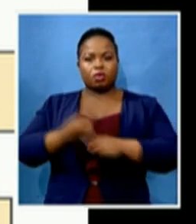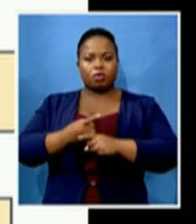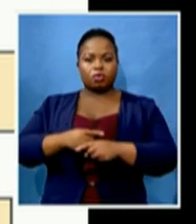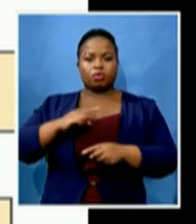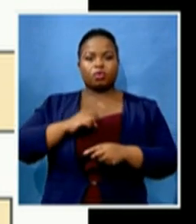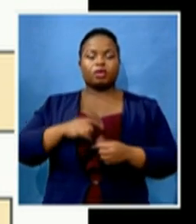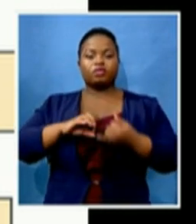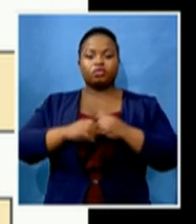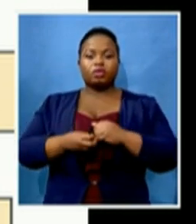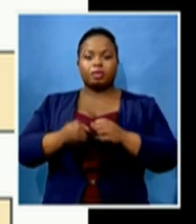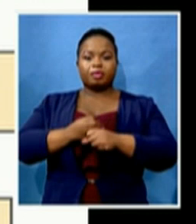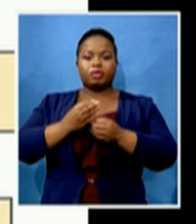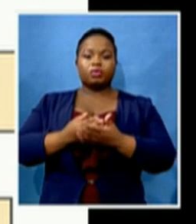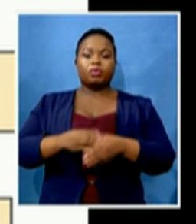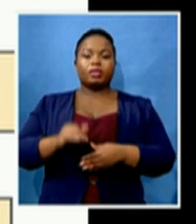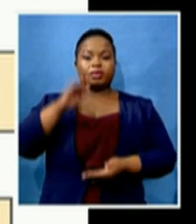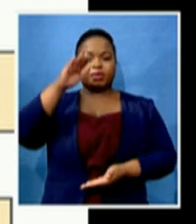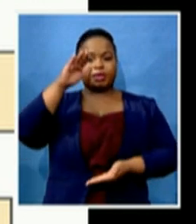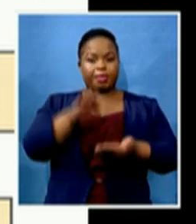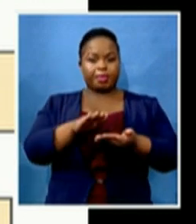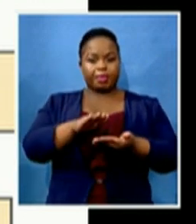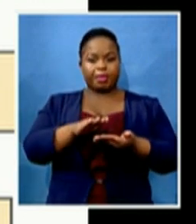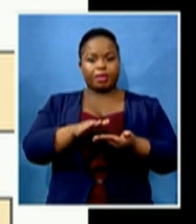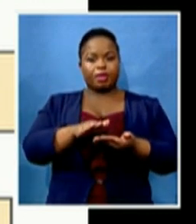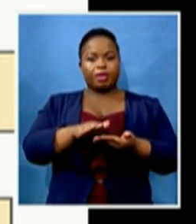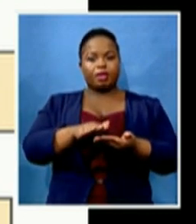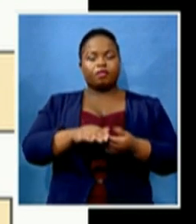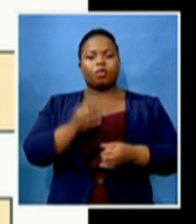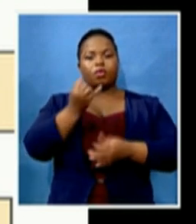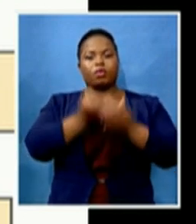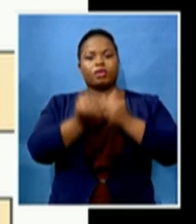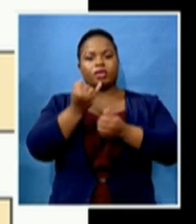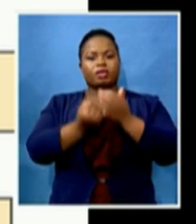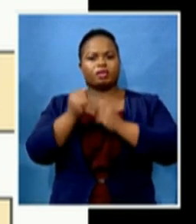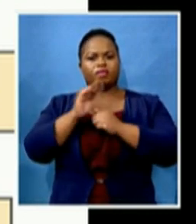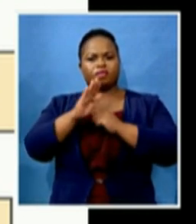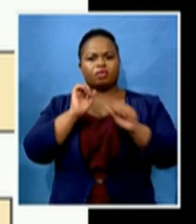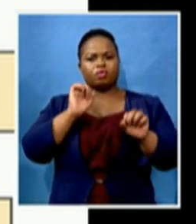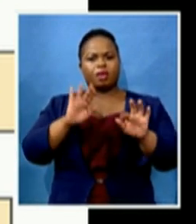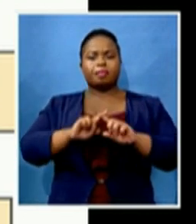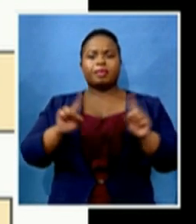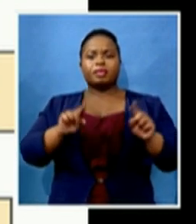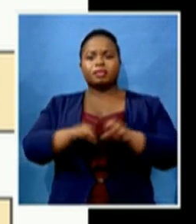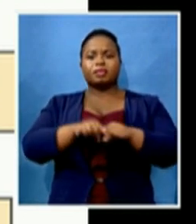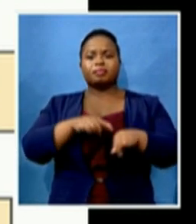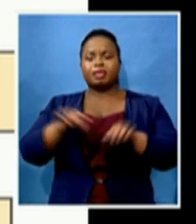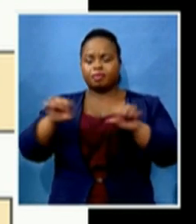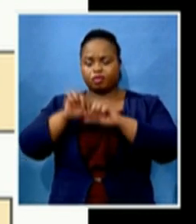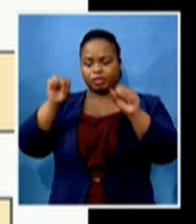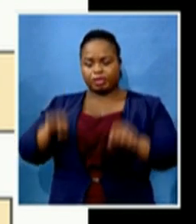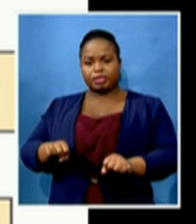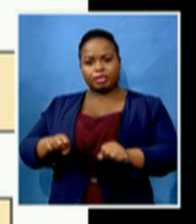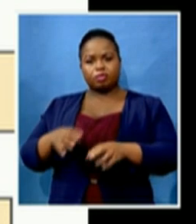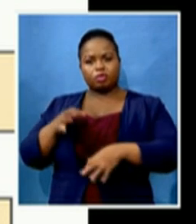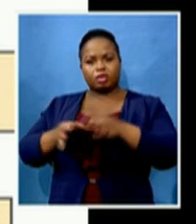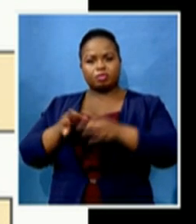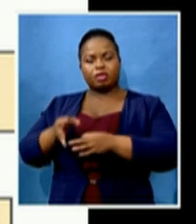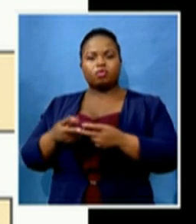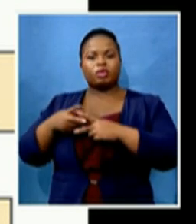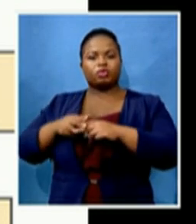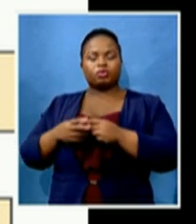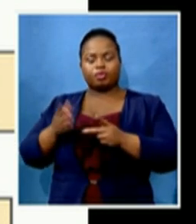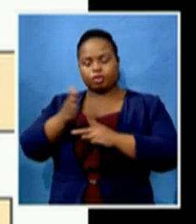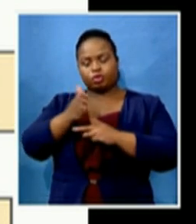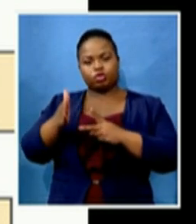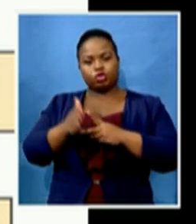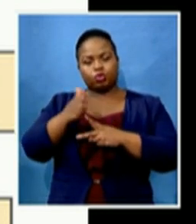predictability, but want to describe the dynamics of the system, we have to divide it into two. One is what we call latent dynamics, meaning